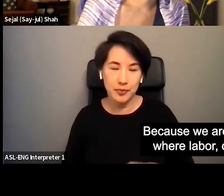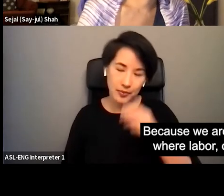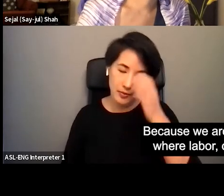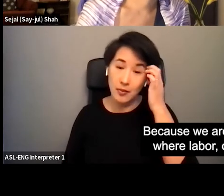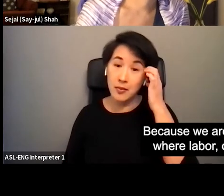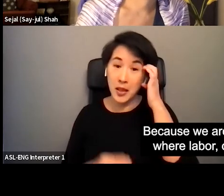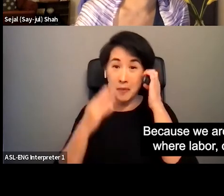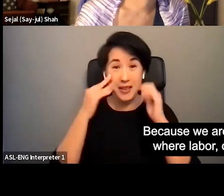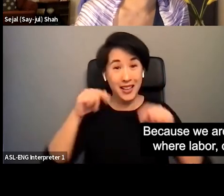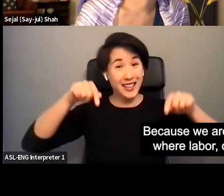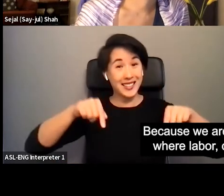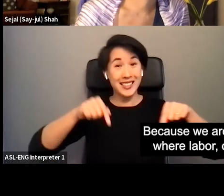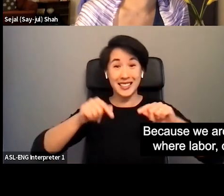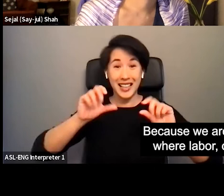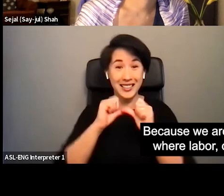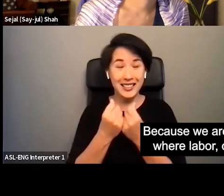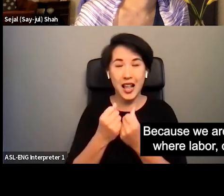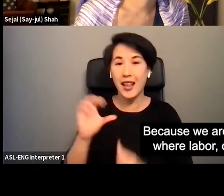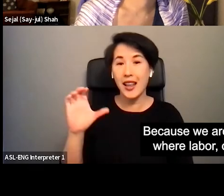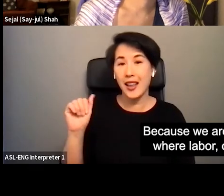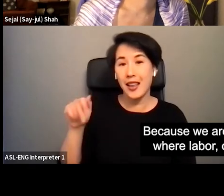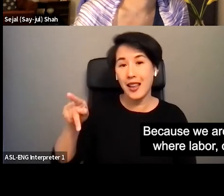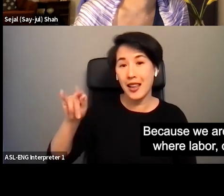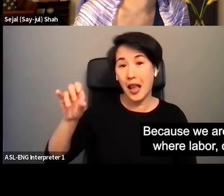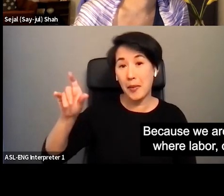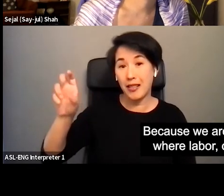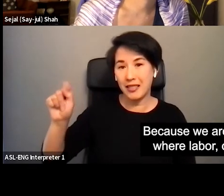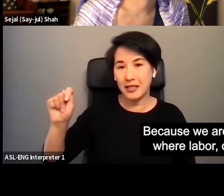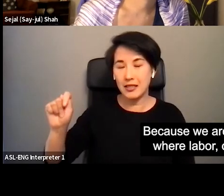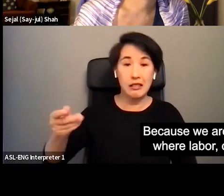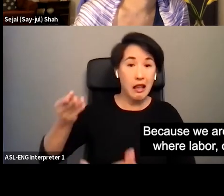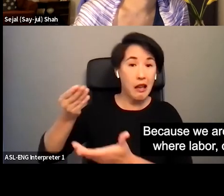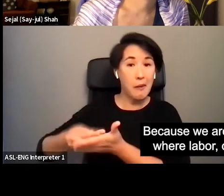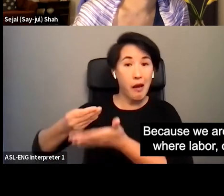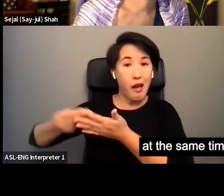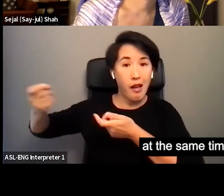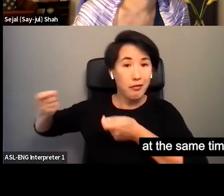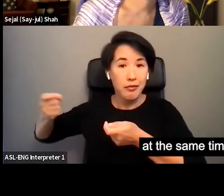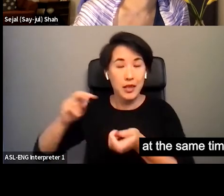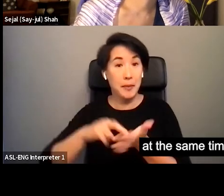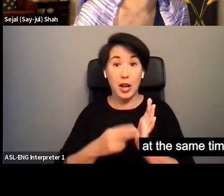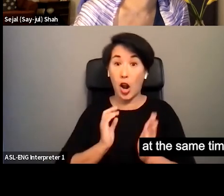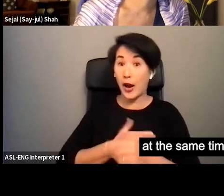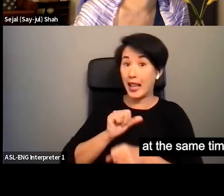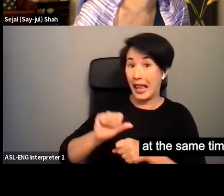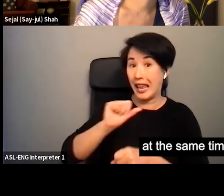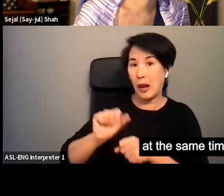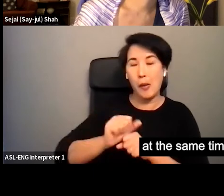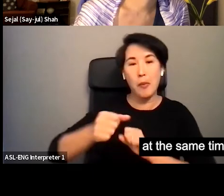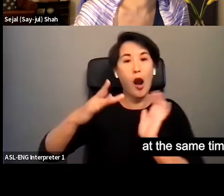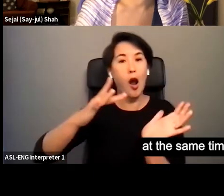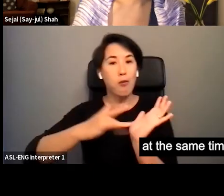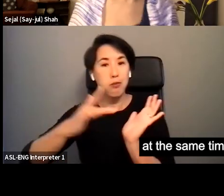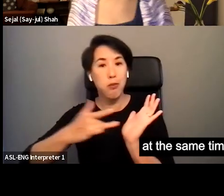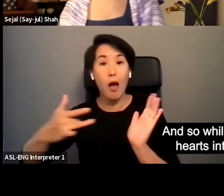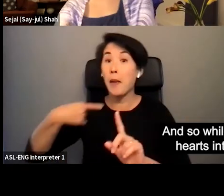a capitalist society where our labor is exploited at the same time as it is